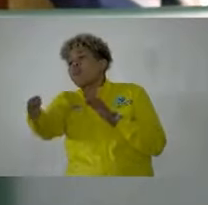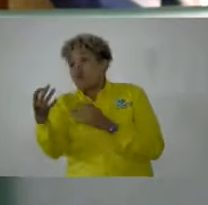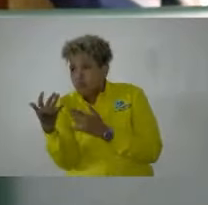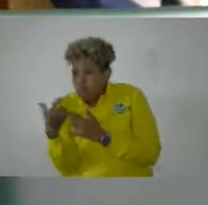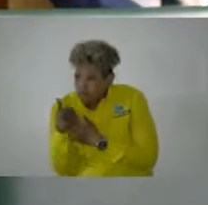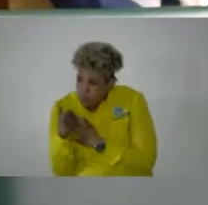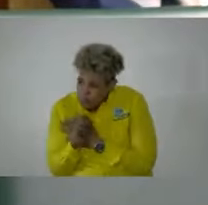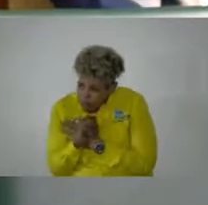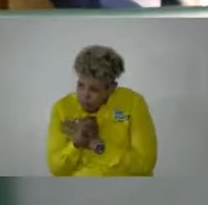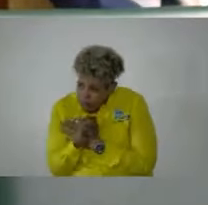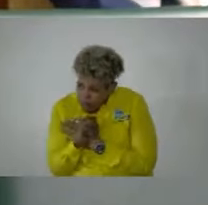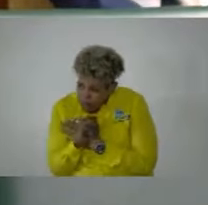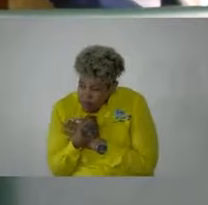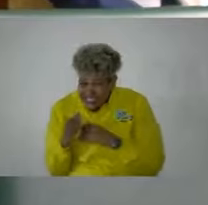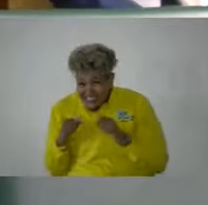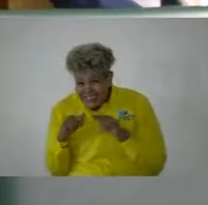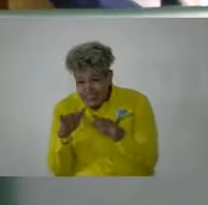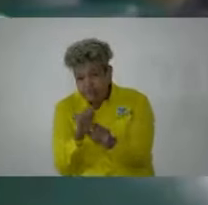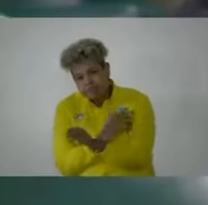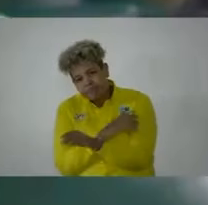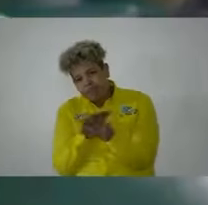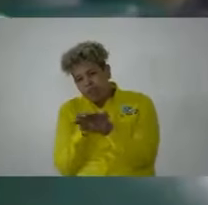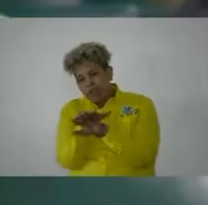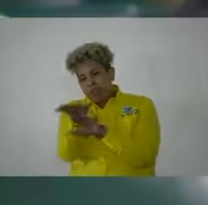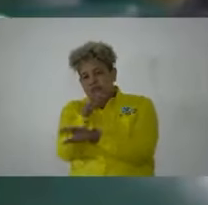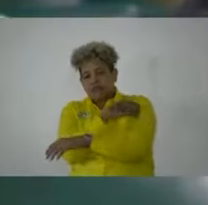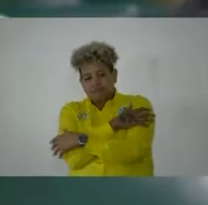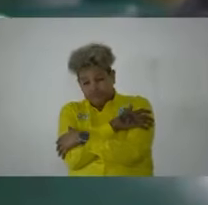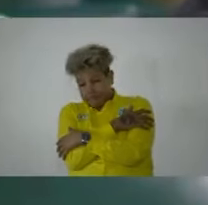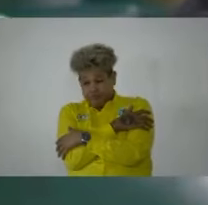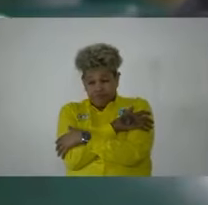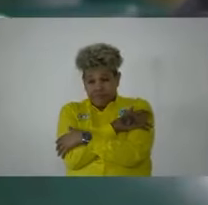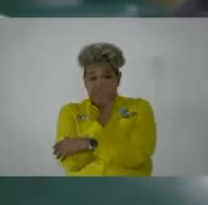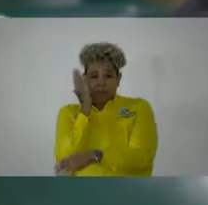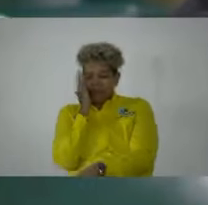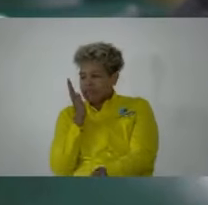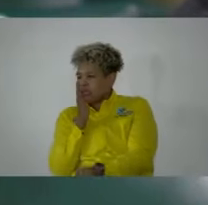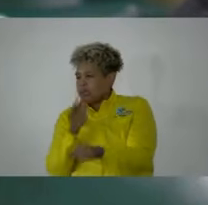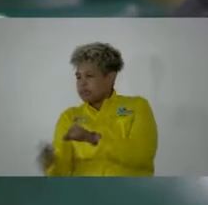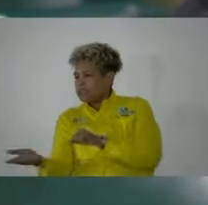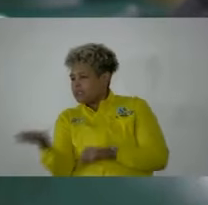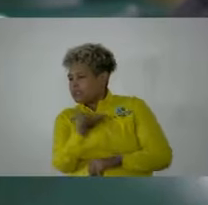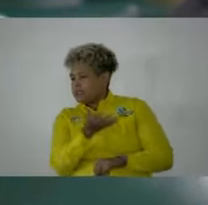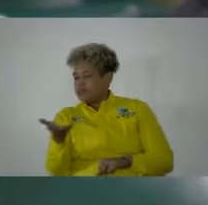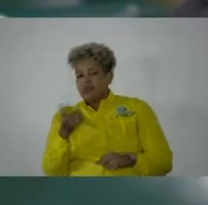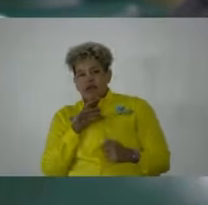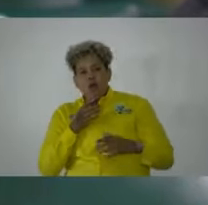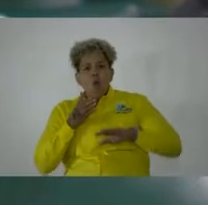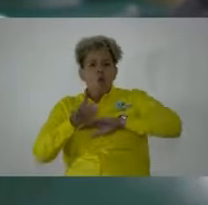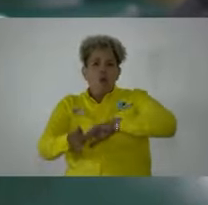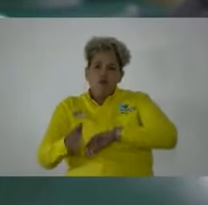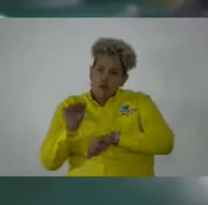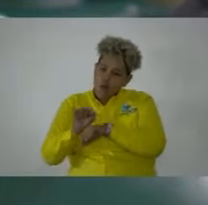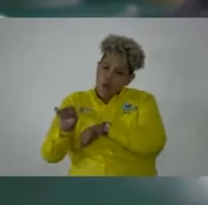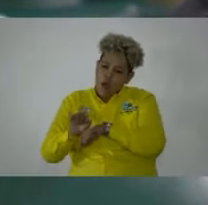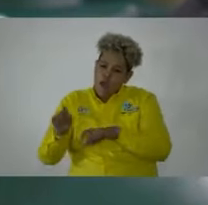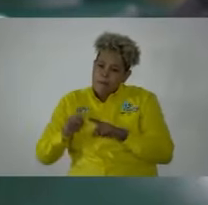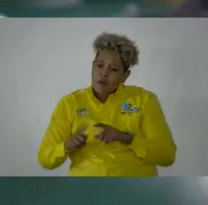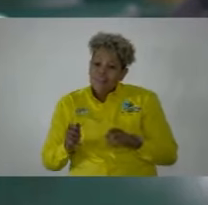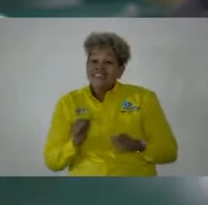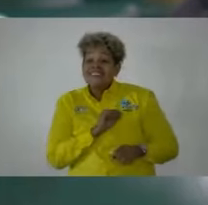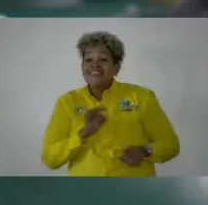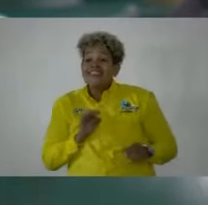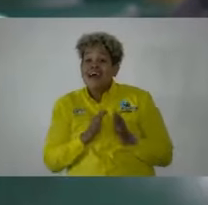times, overcrowded emergency rooms, inadequate hospital beds, and overworked and